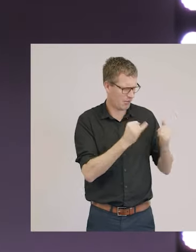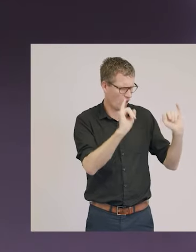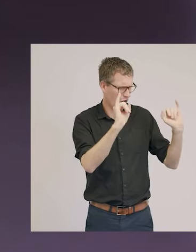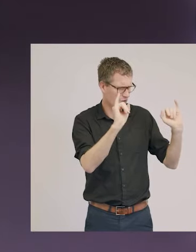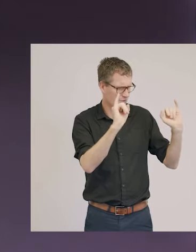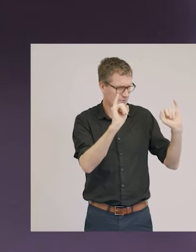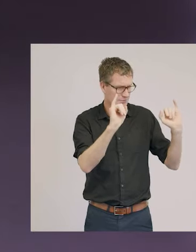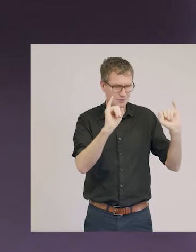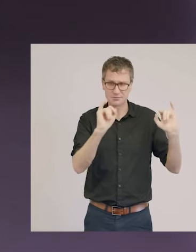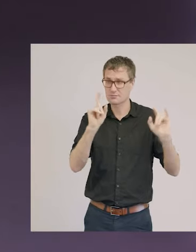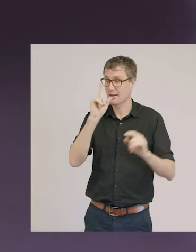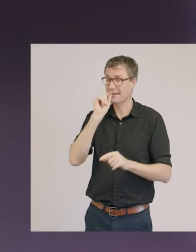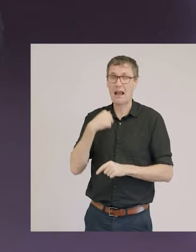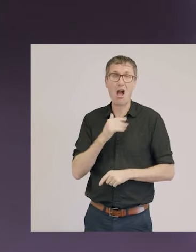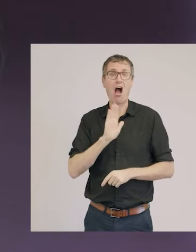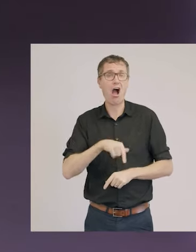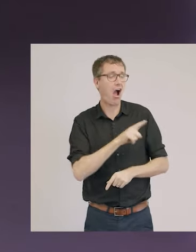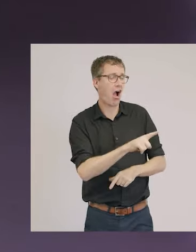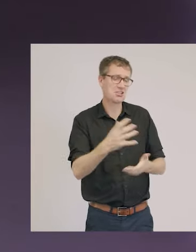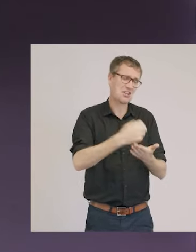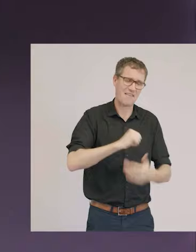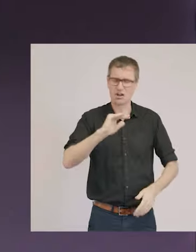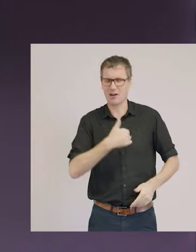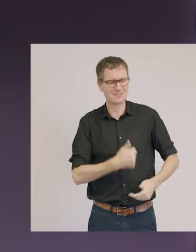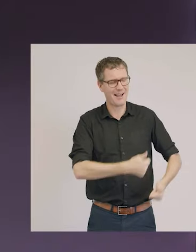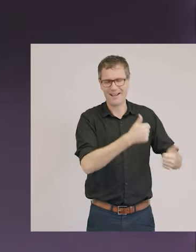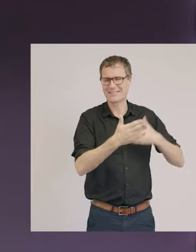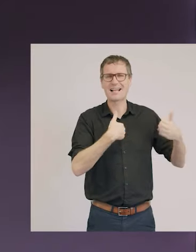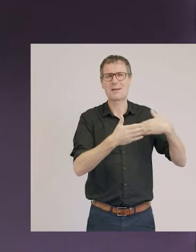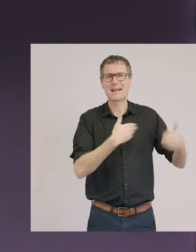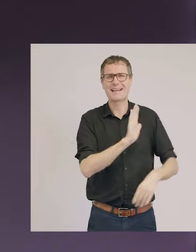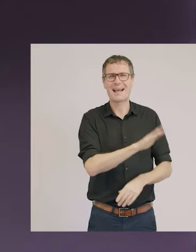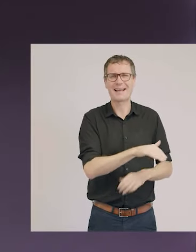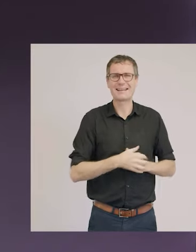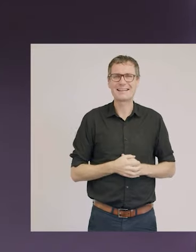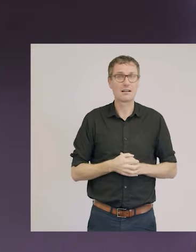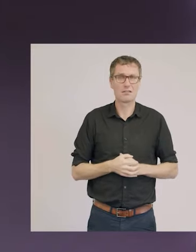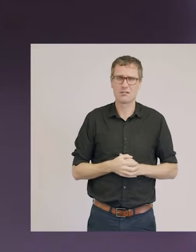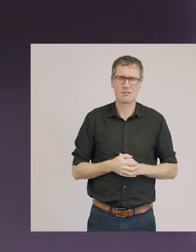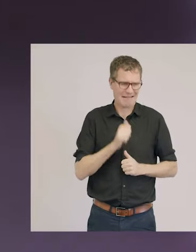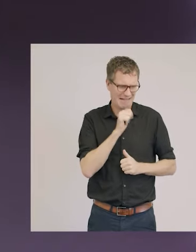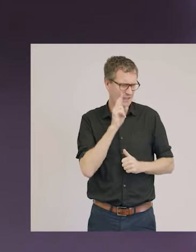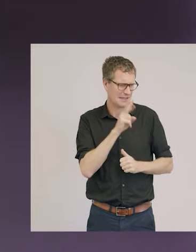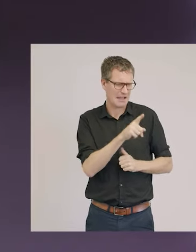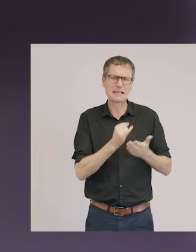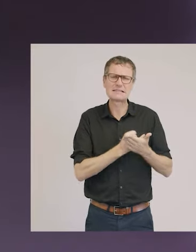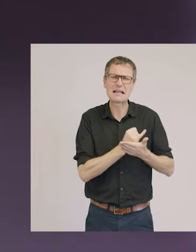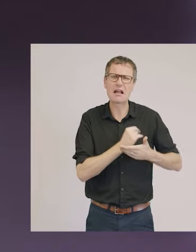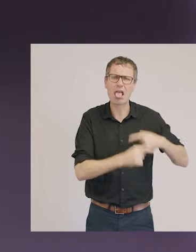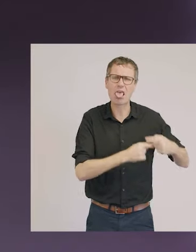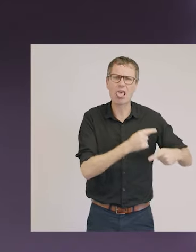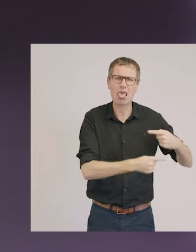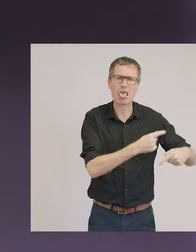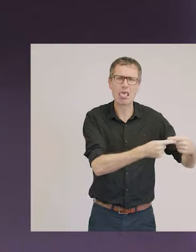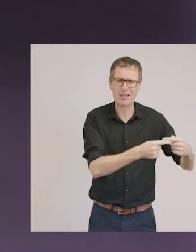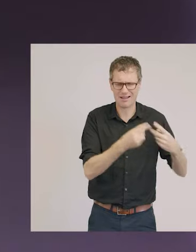wrong. And we can't just say, oh, well, they've been saved by grace. I think we need to say, well, you know, somehow the Holy Spirit is not